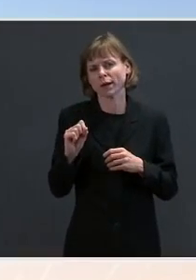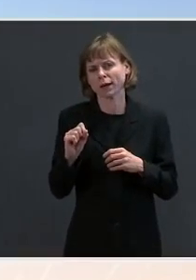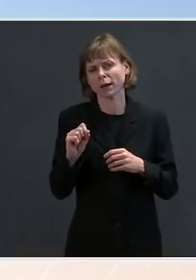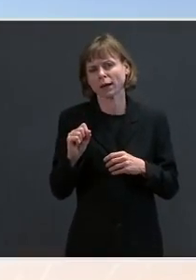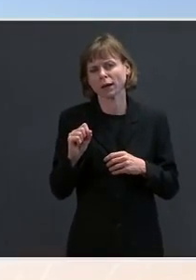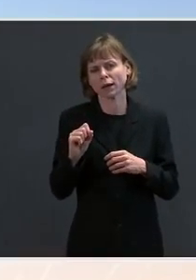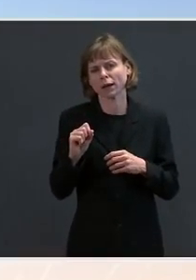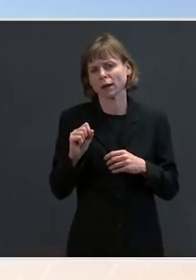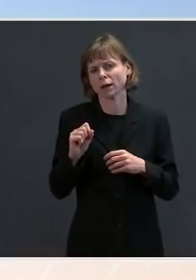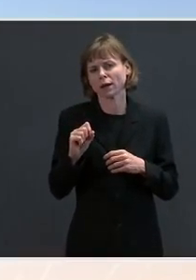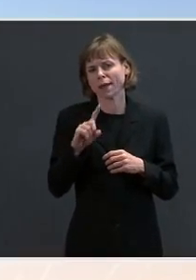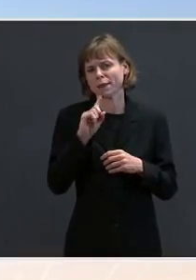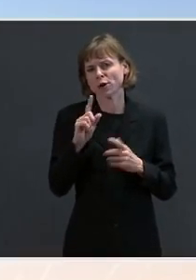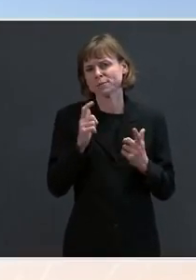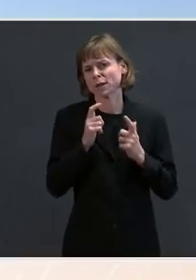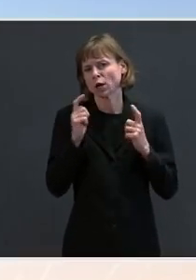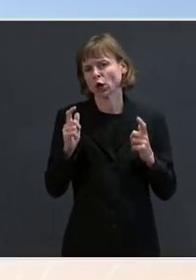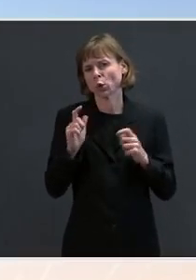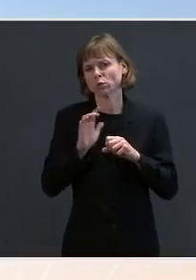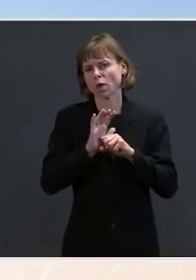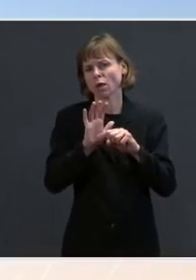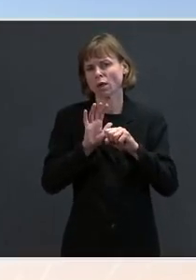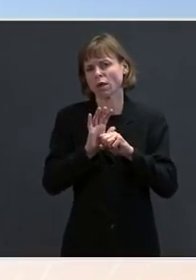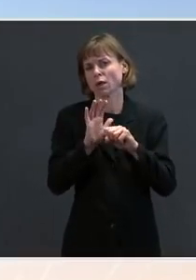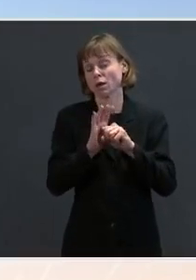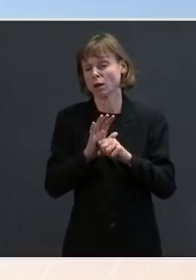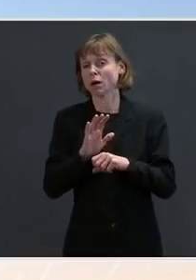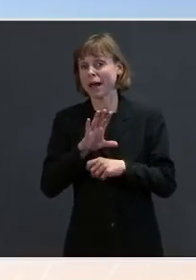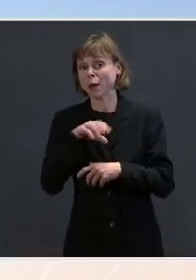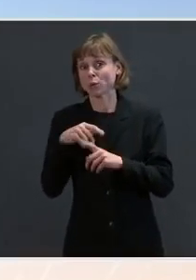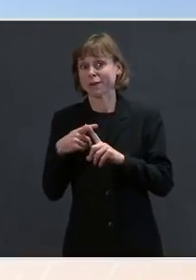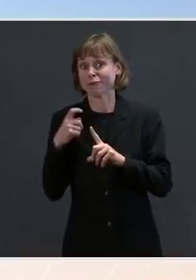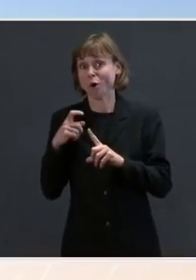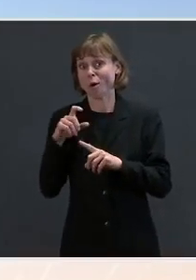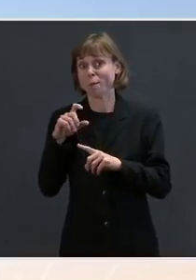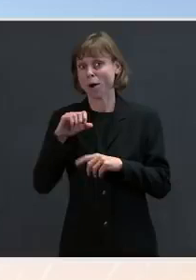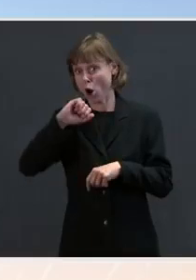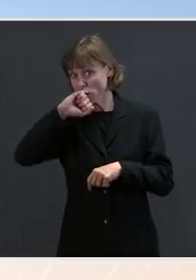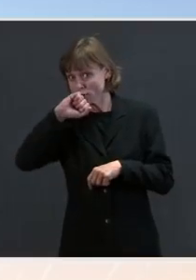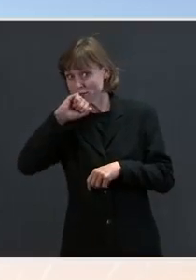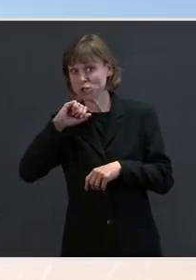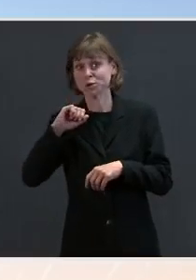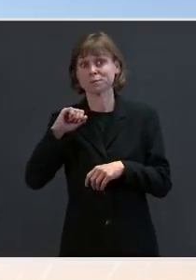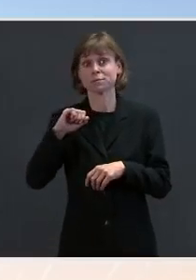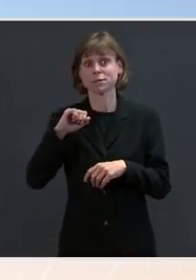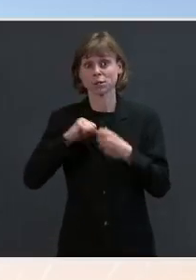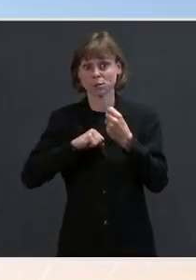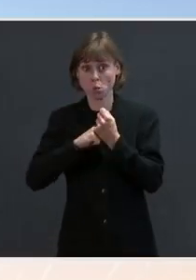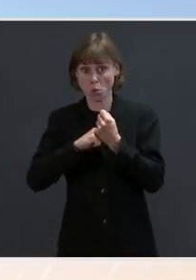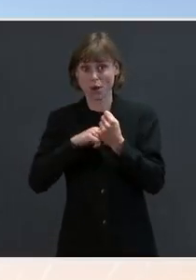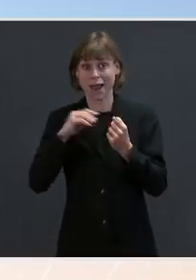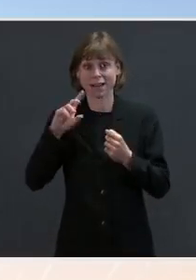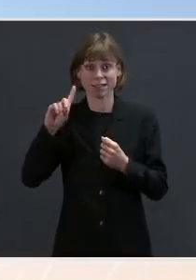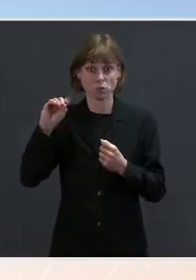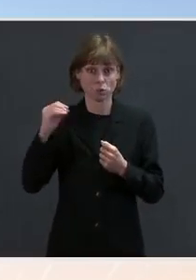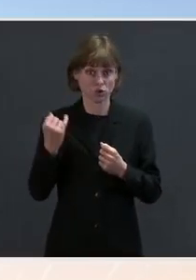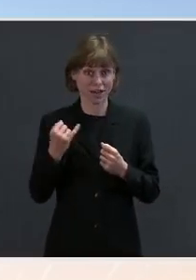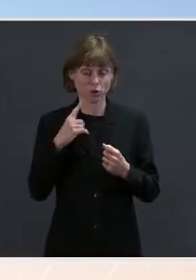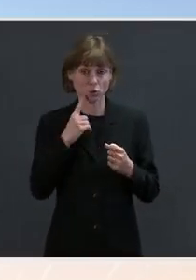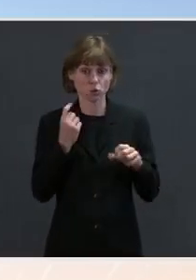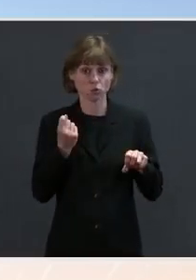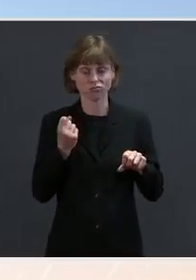There's been a huge push, including from the bishops of Puerto Rico, for the Justice Department to drop that